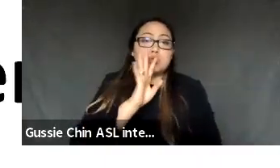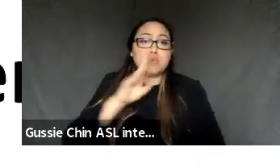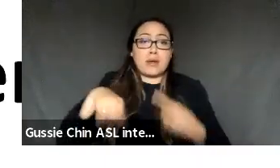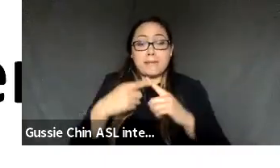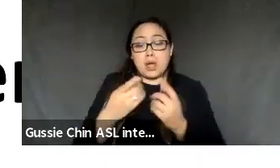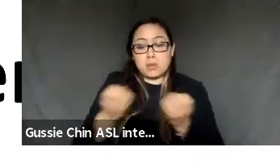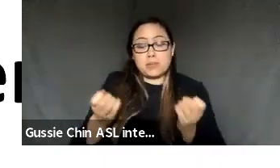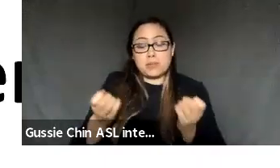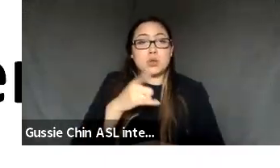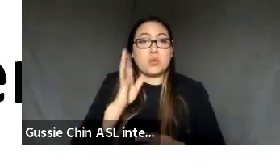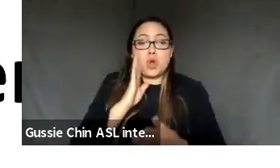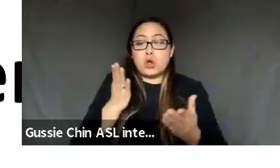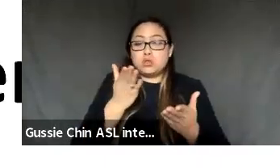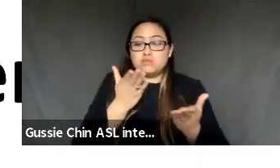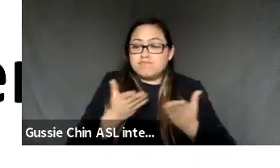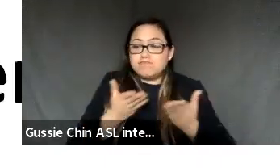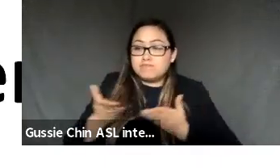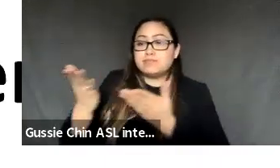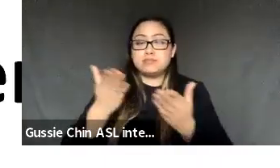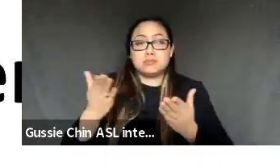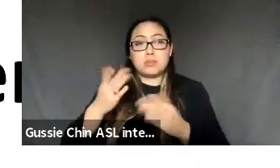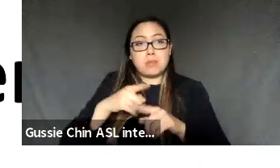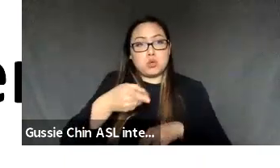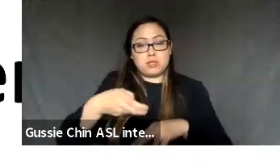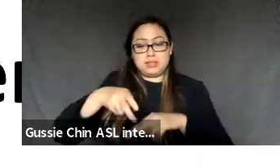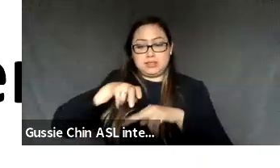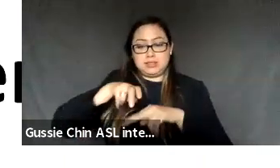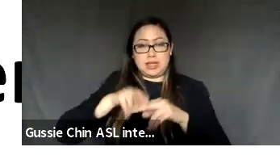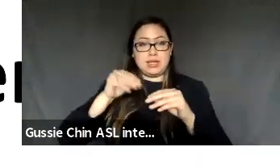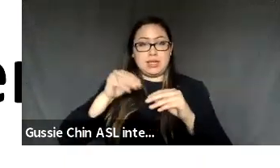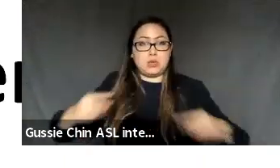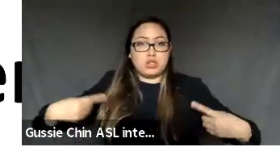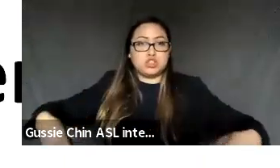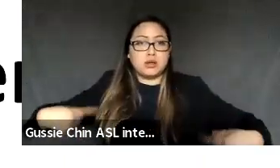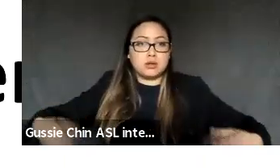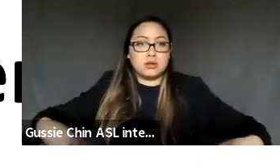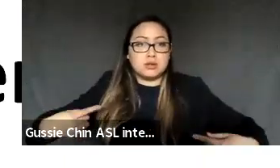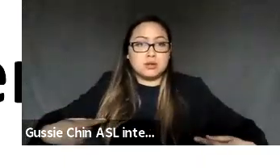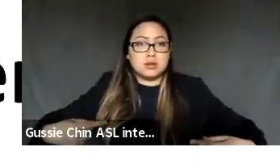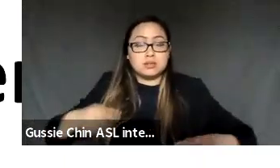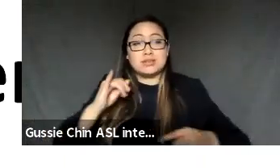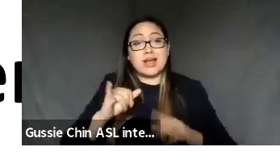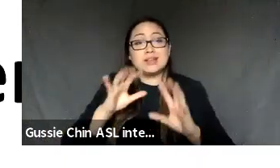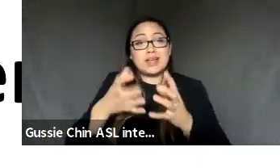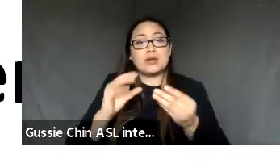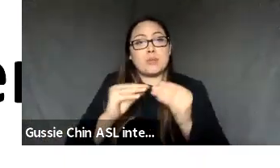be transferring, but you remain seated in the wheelchair. And that's which is category number three.